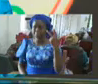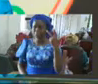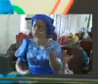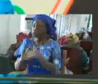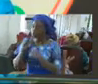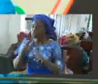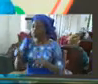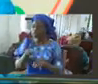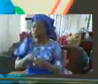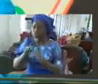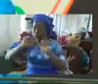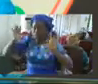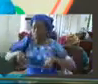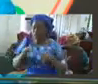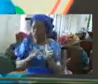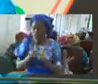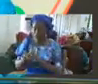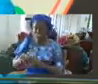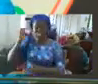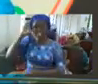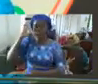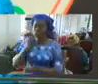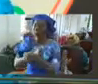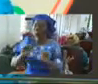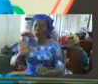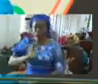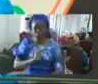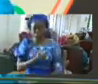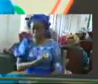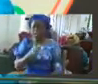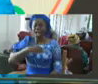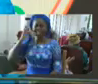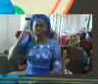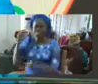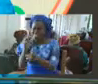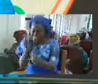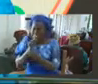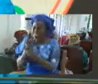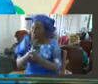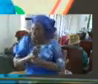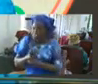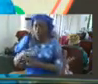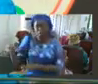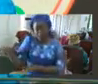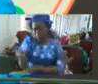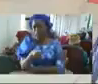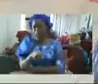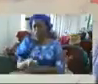He will save your soul and he will take care of his own. 4.